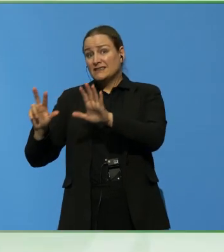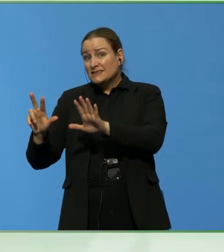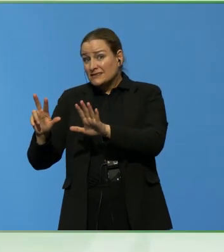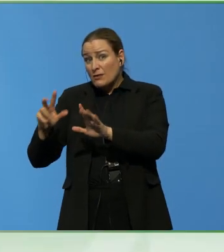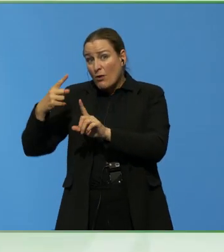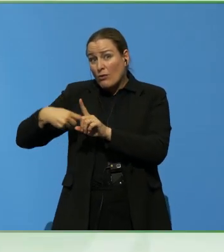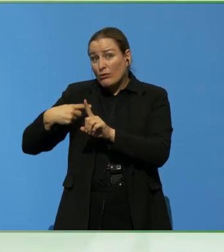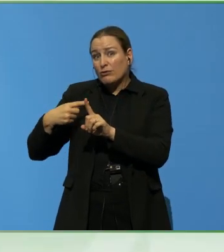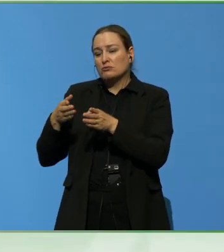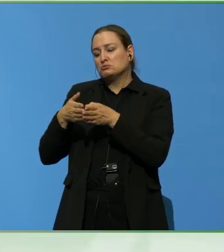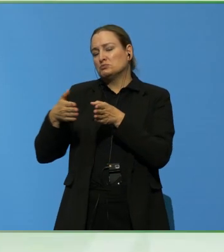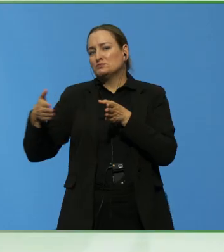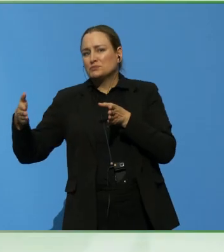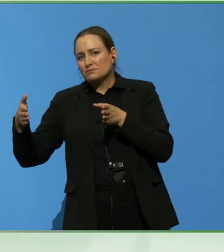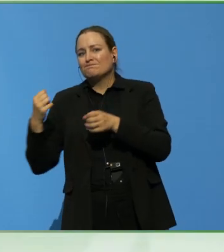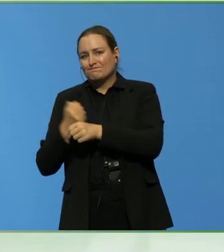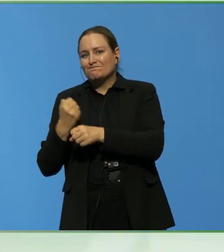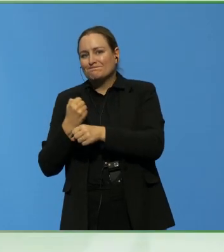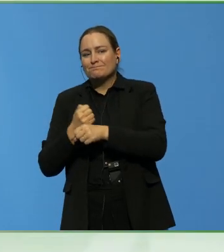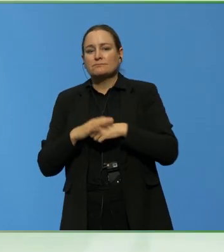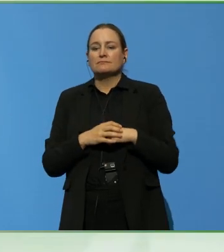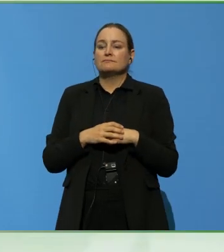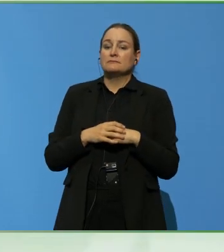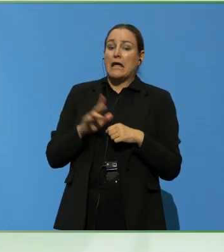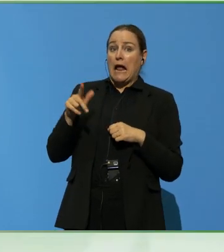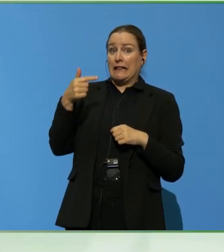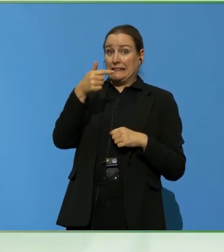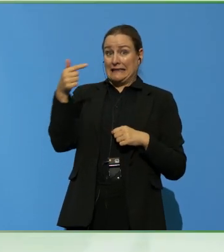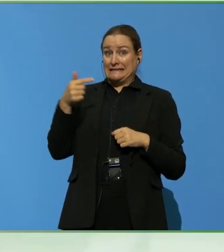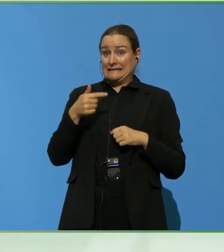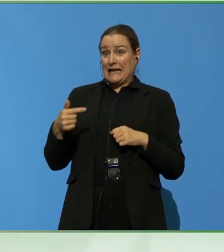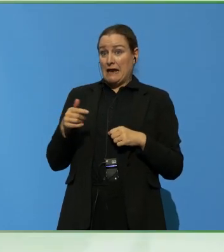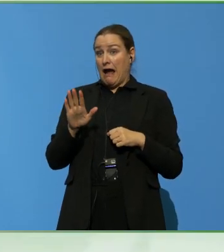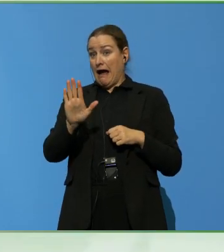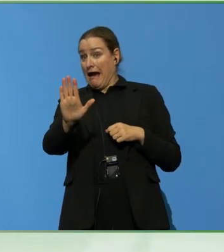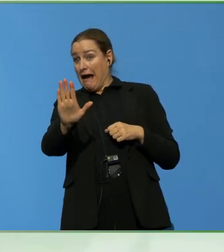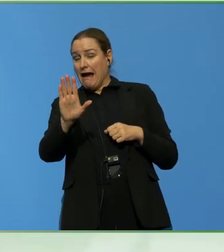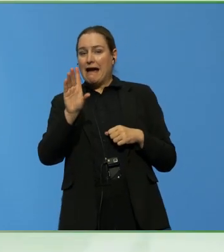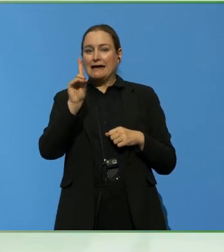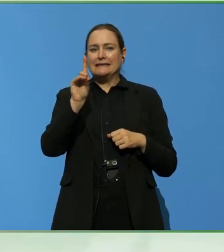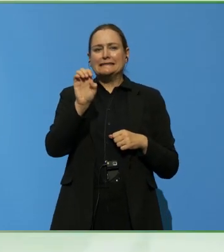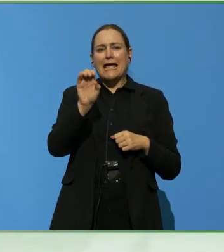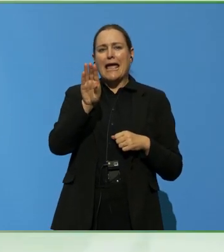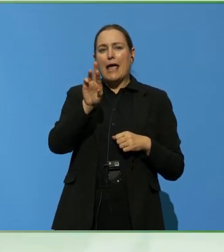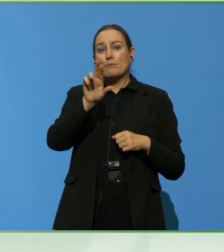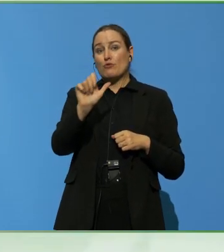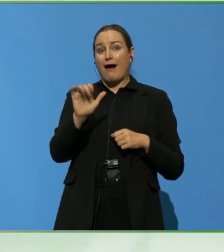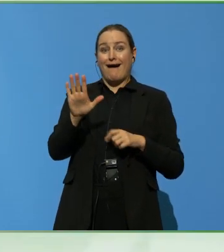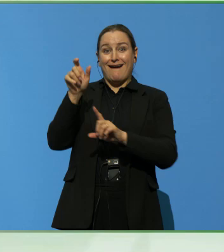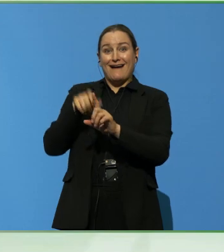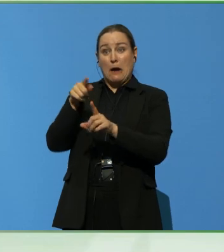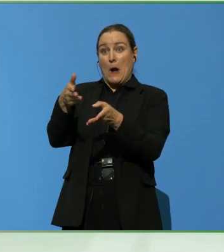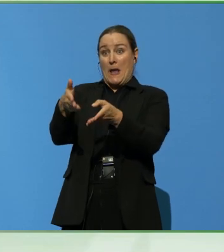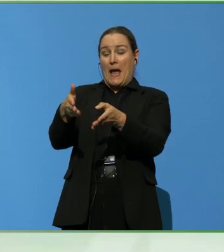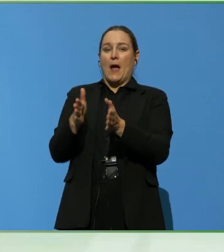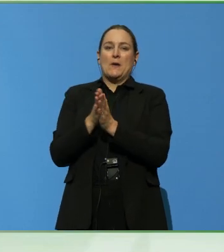have one Oki partner here from Tanzania, Deborah, a shout out to you. I think Tanzania